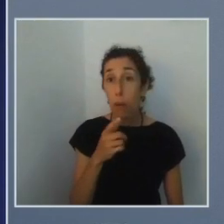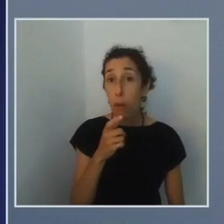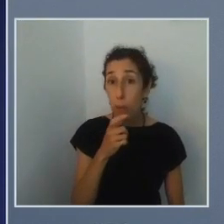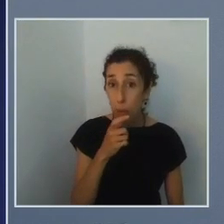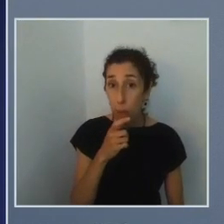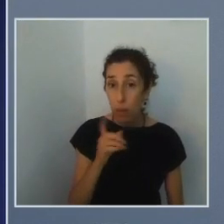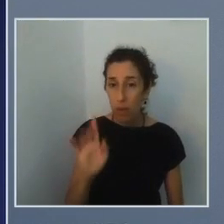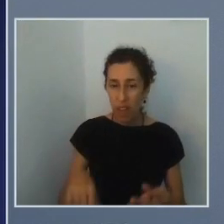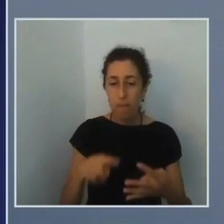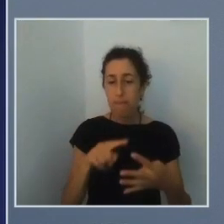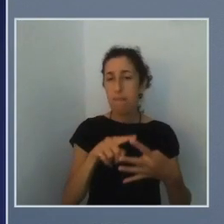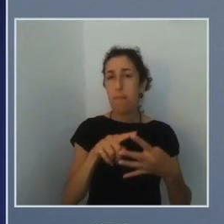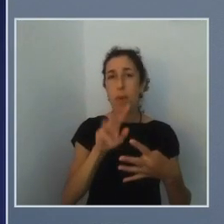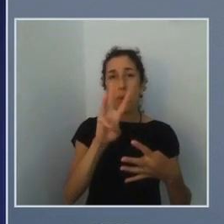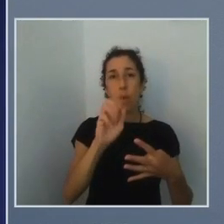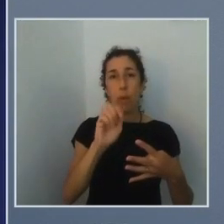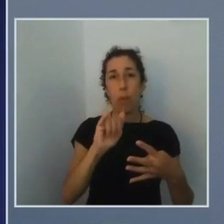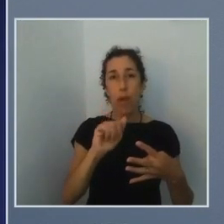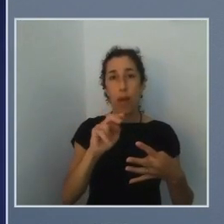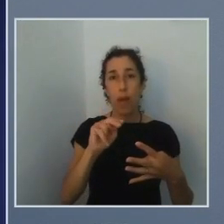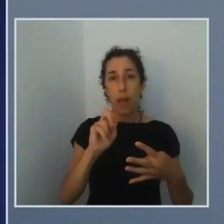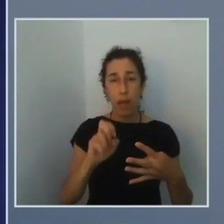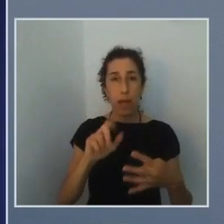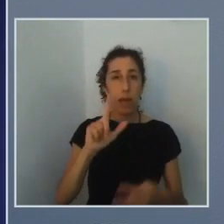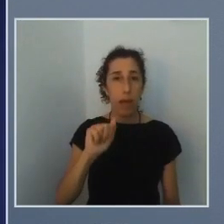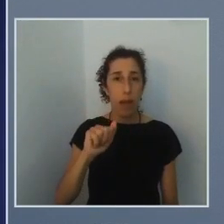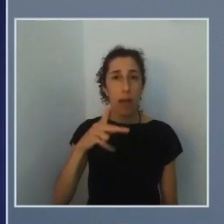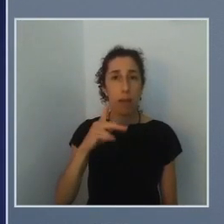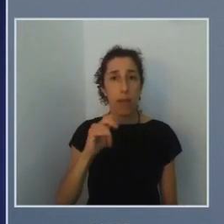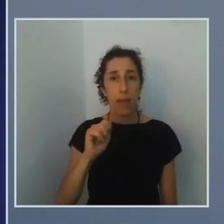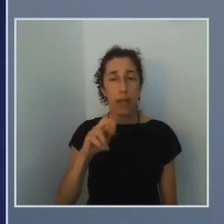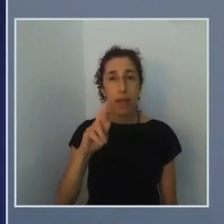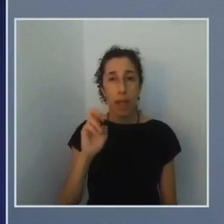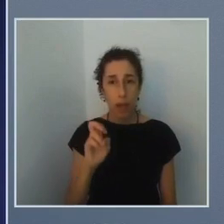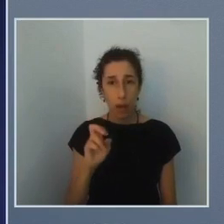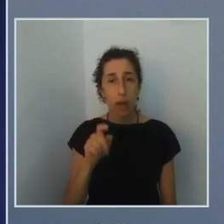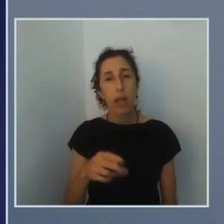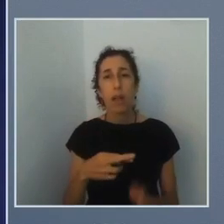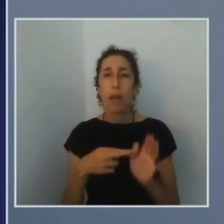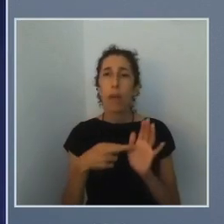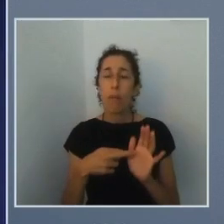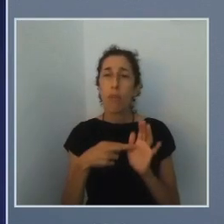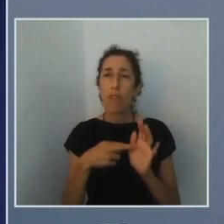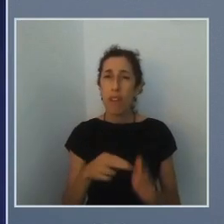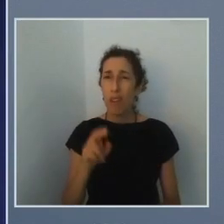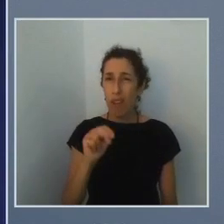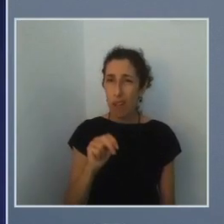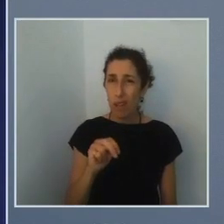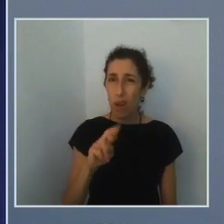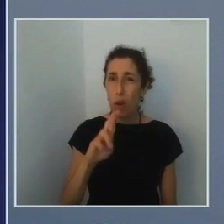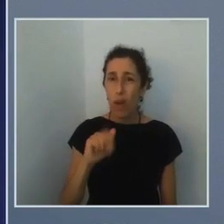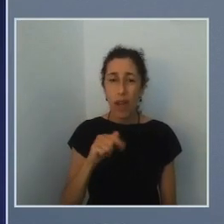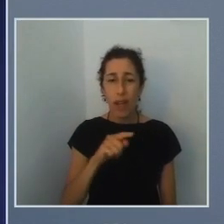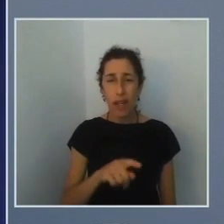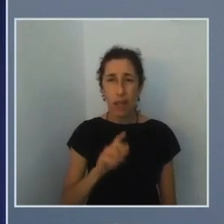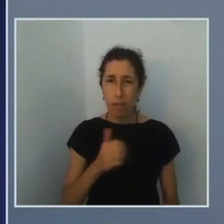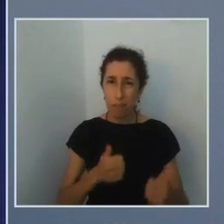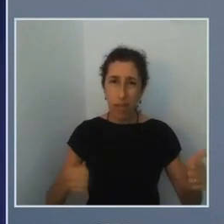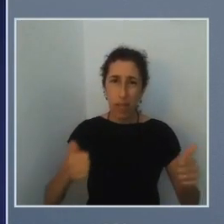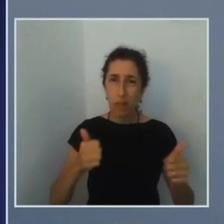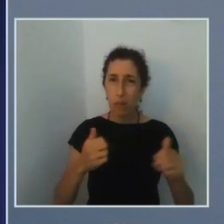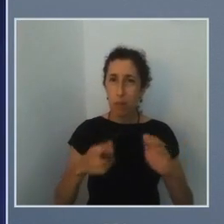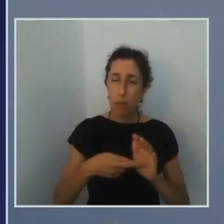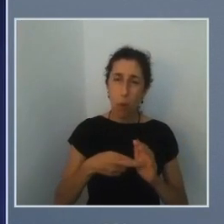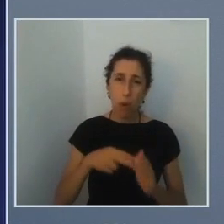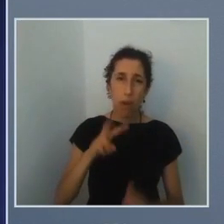LaPierre, the national face of the NRA, who was entrusted with running its day-to-day operations.